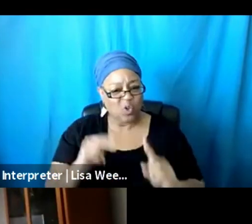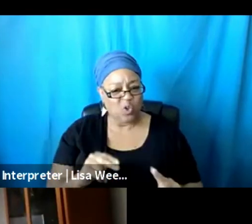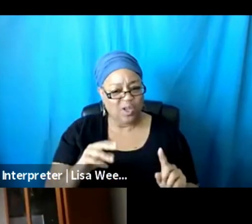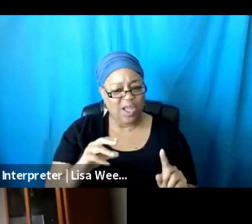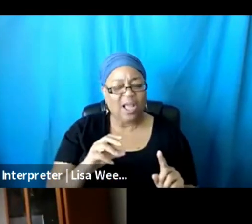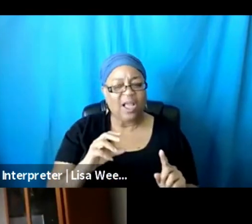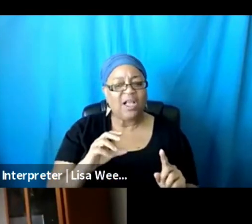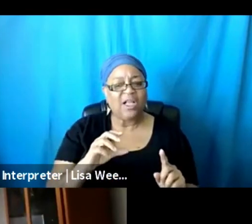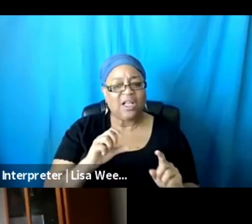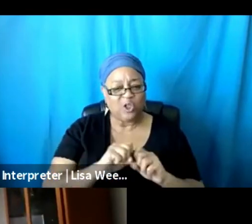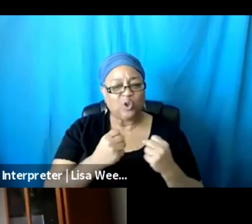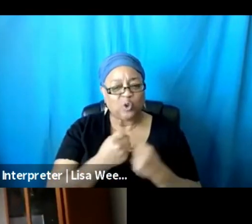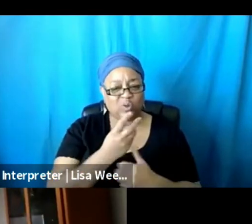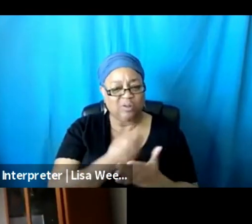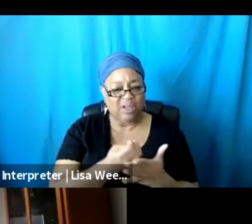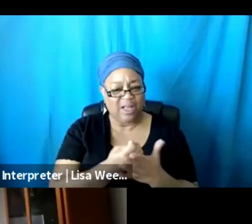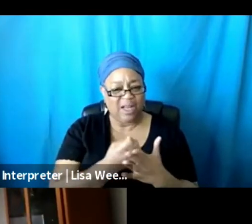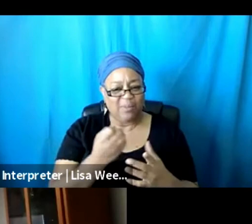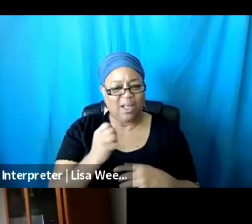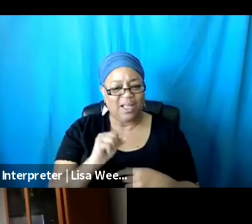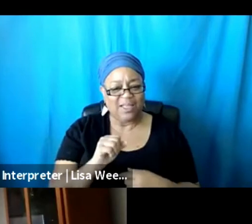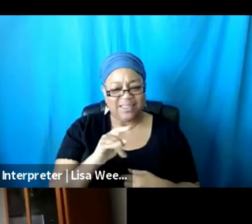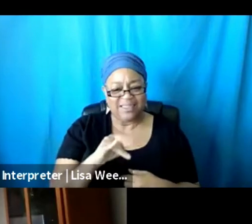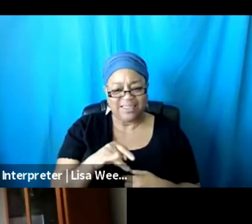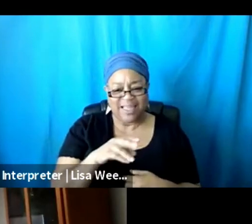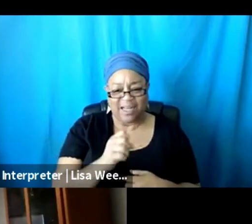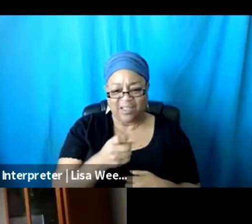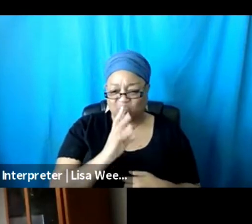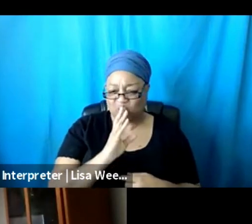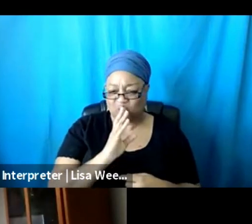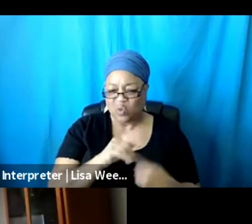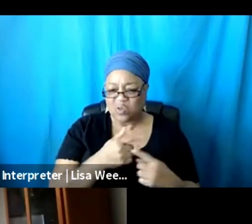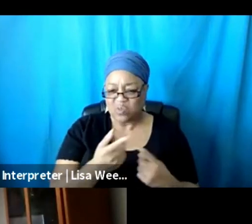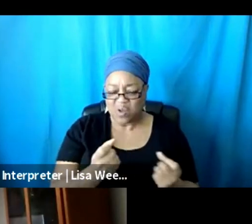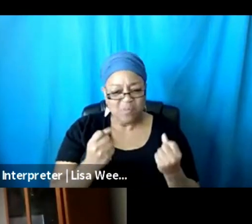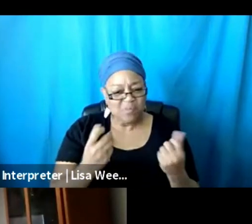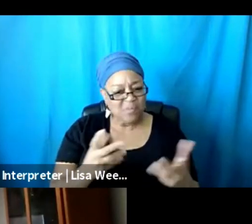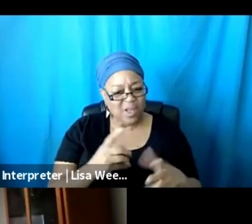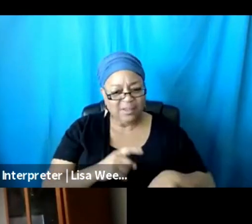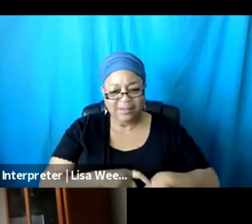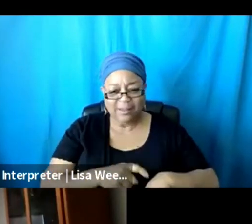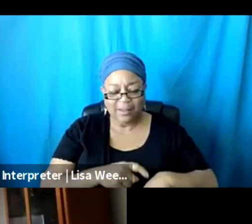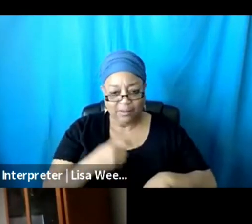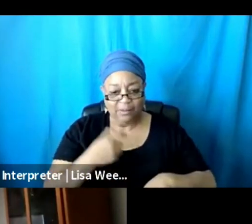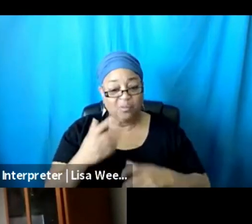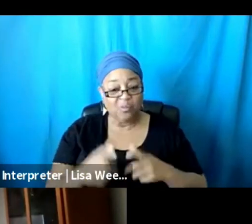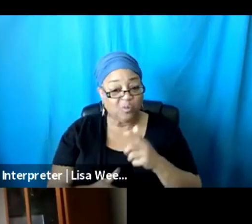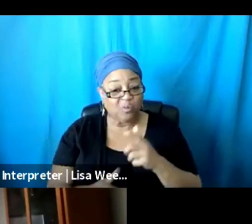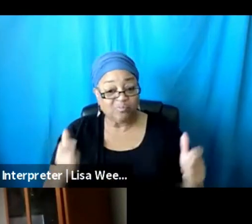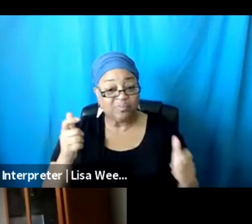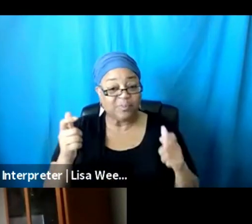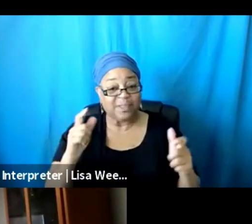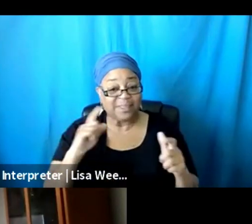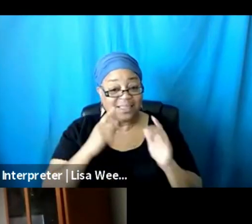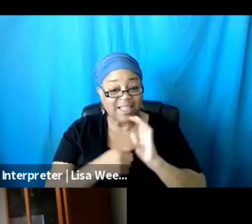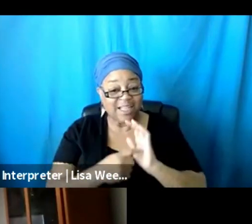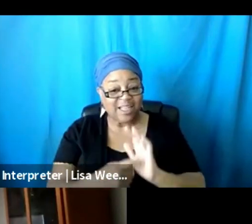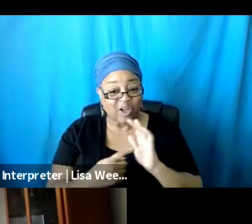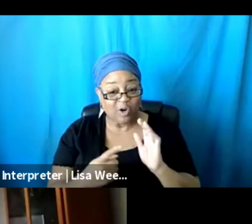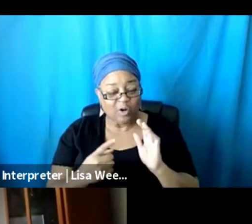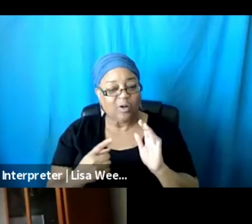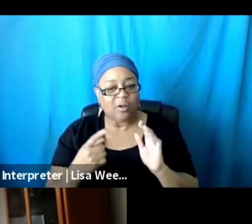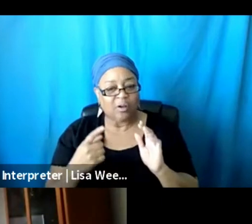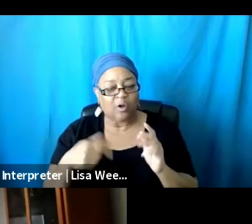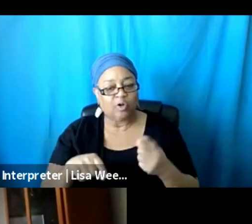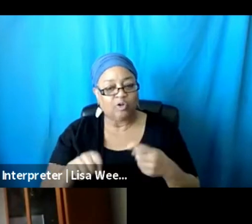status and Dr. Minson, as we've talked about many times, often the greatest indicator in a disaster is fatalities. So if we are